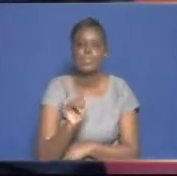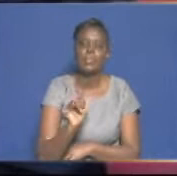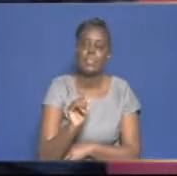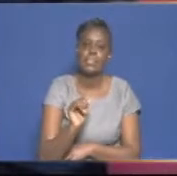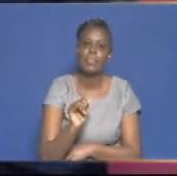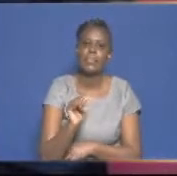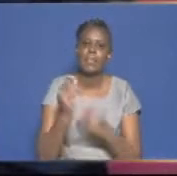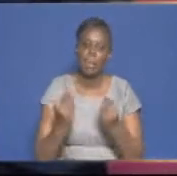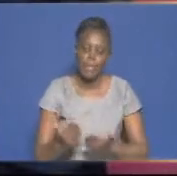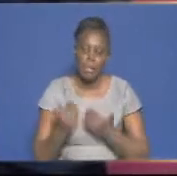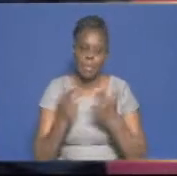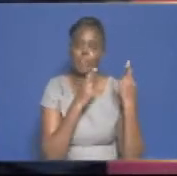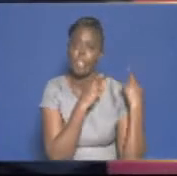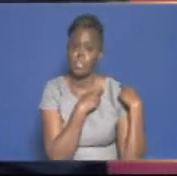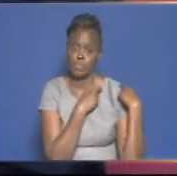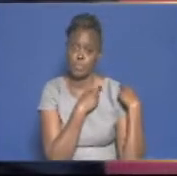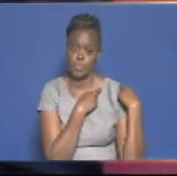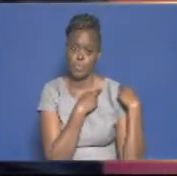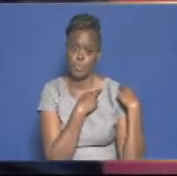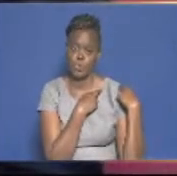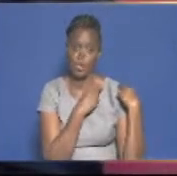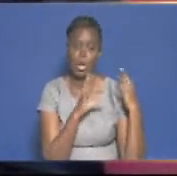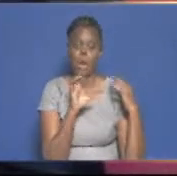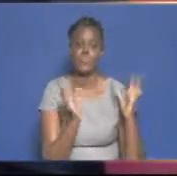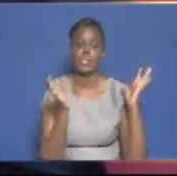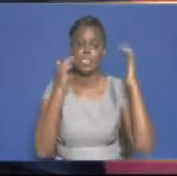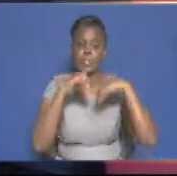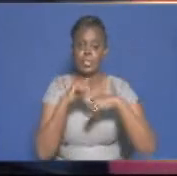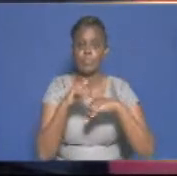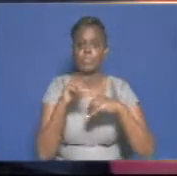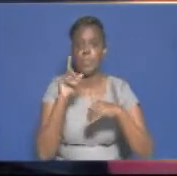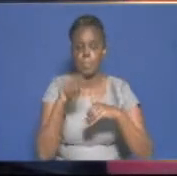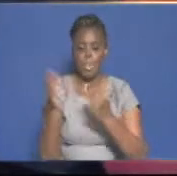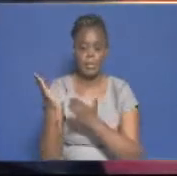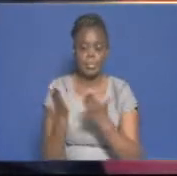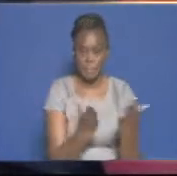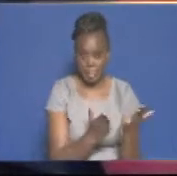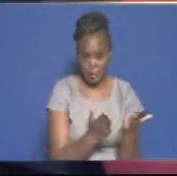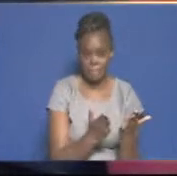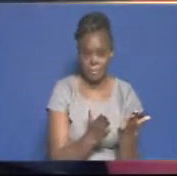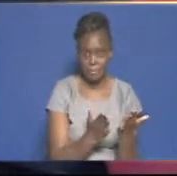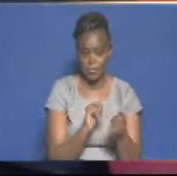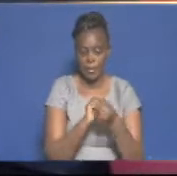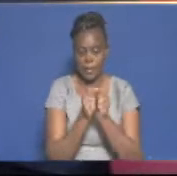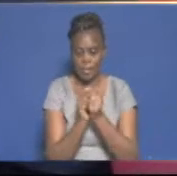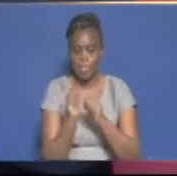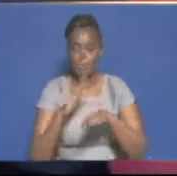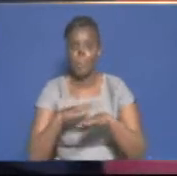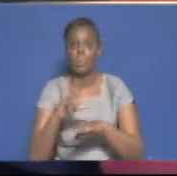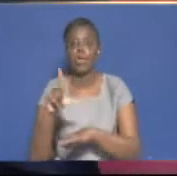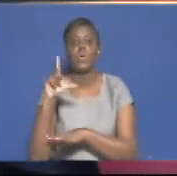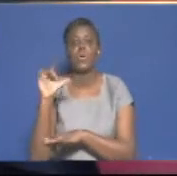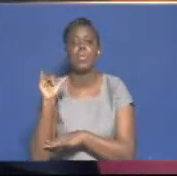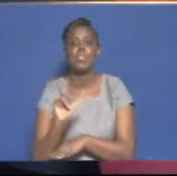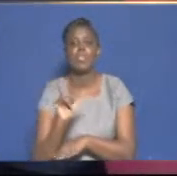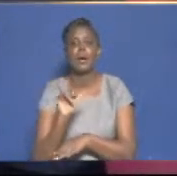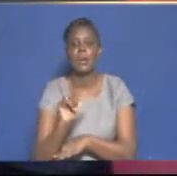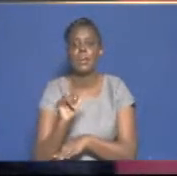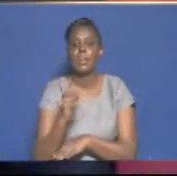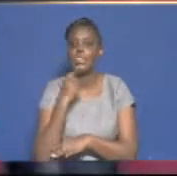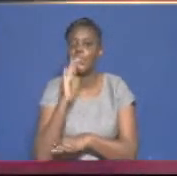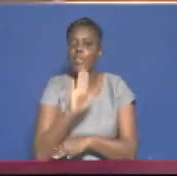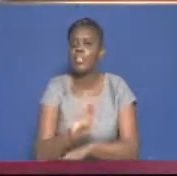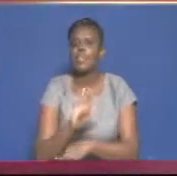I was given a responsibility, Mr. Speaker, by the county assemblies that I should bring an amendment on that law, Mr. Speaker. And I told